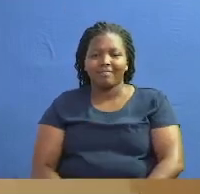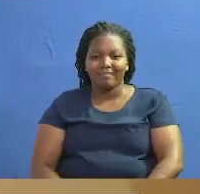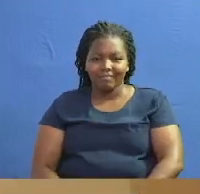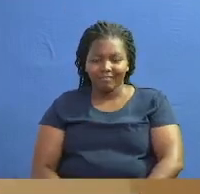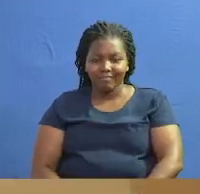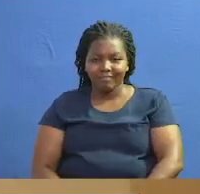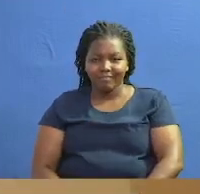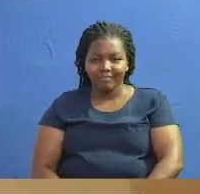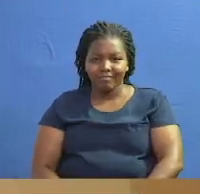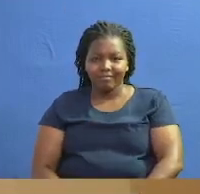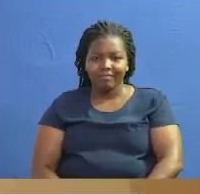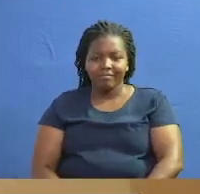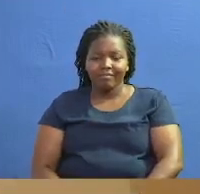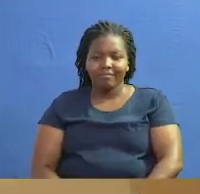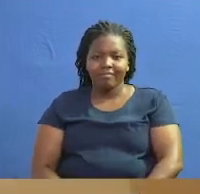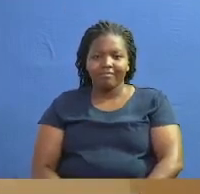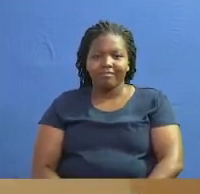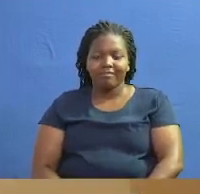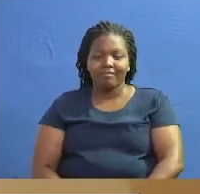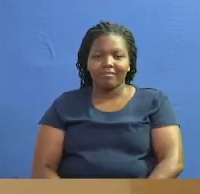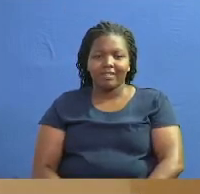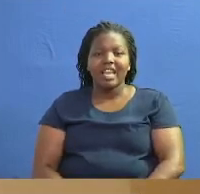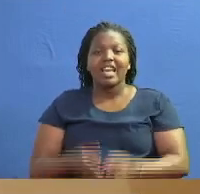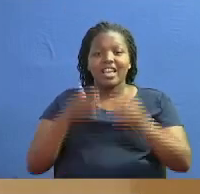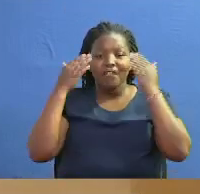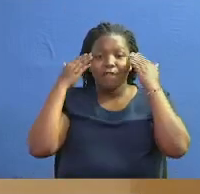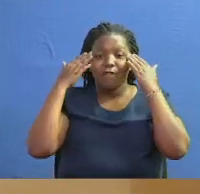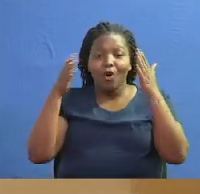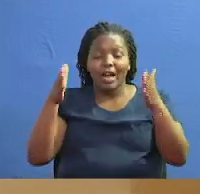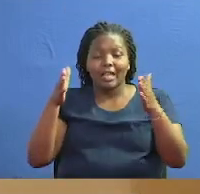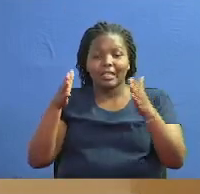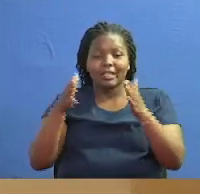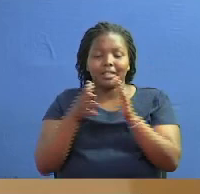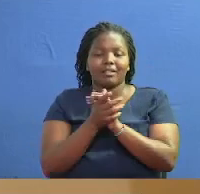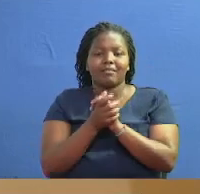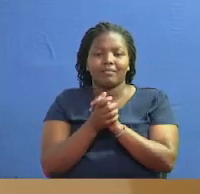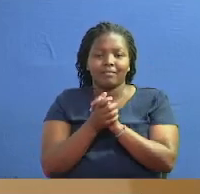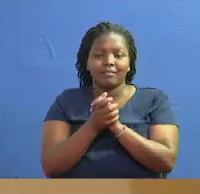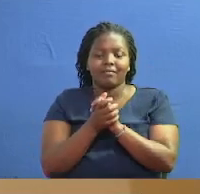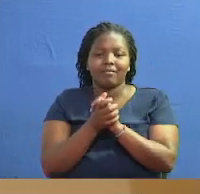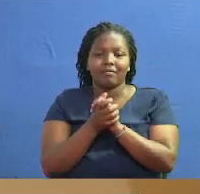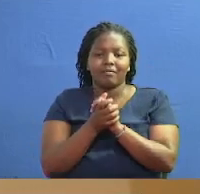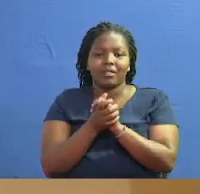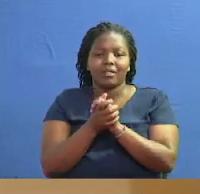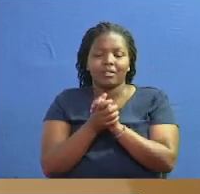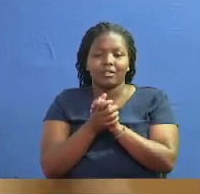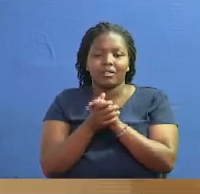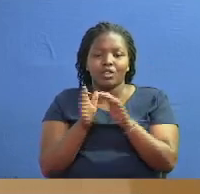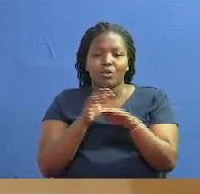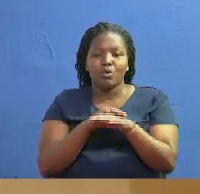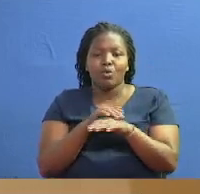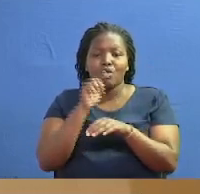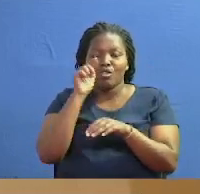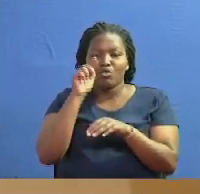Yeah, you're absolutely right. The focus should be, and actually it is, on those areas, and that's